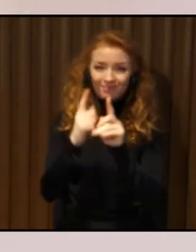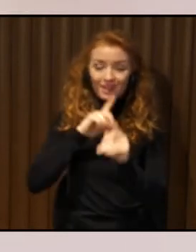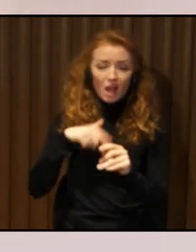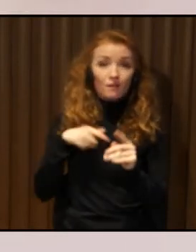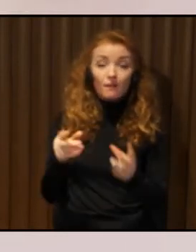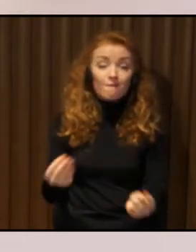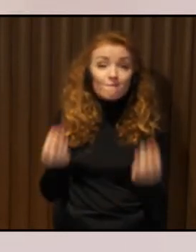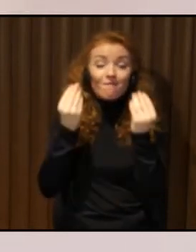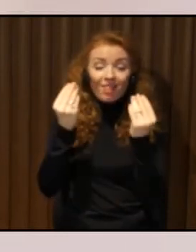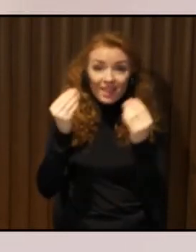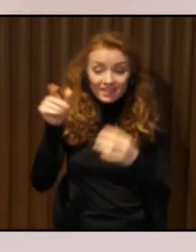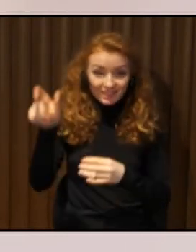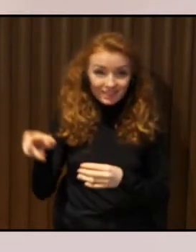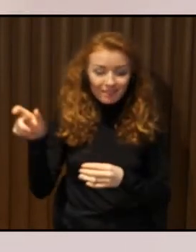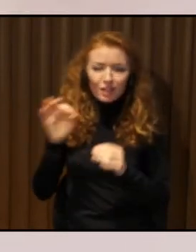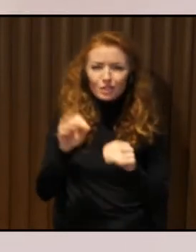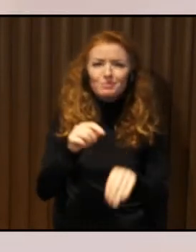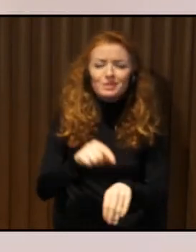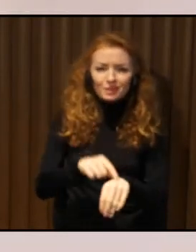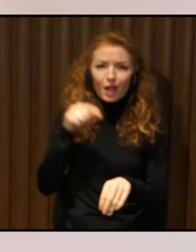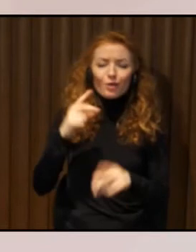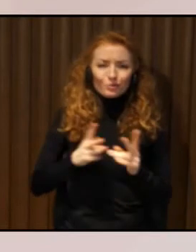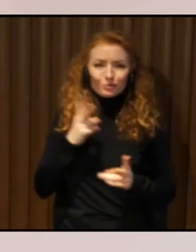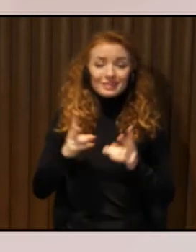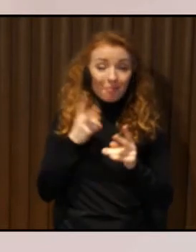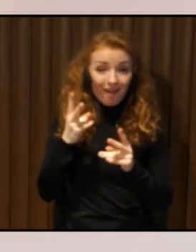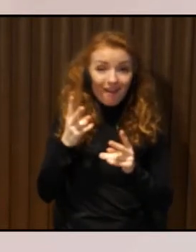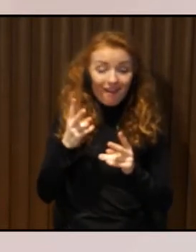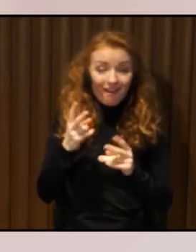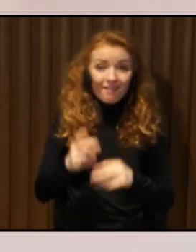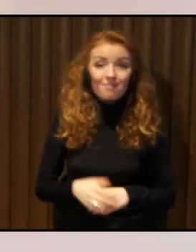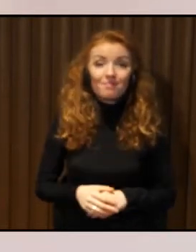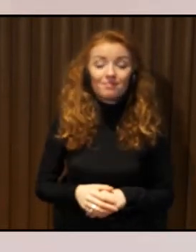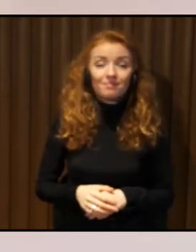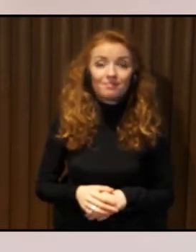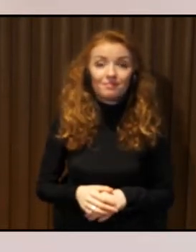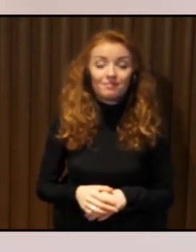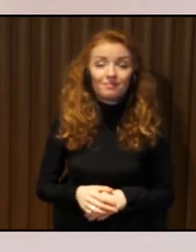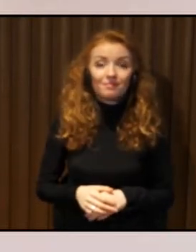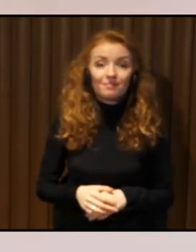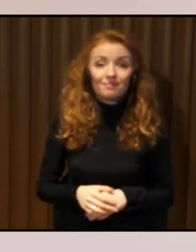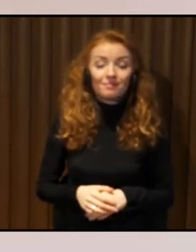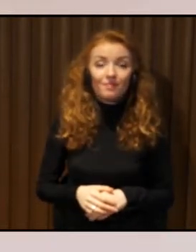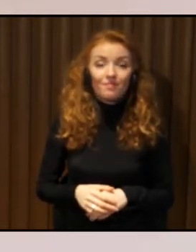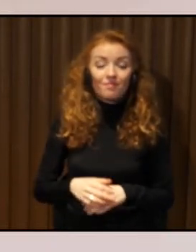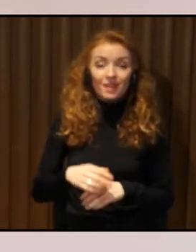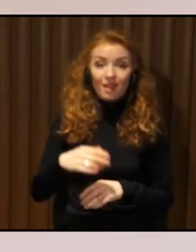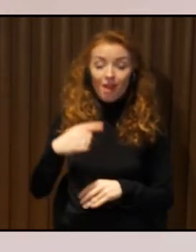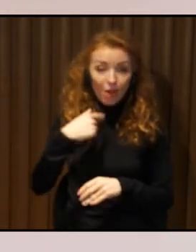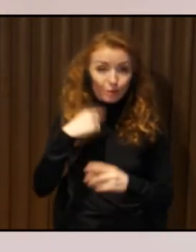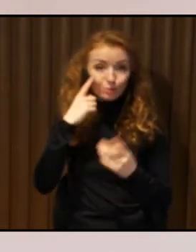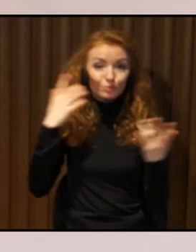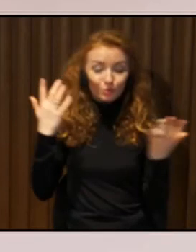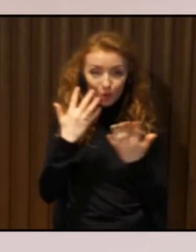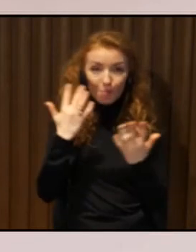great. And I really think the Latvia is